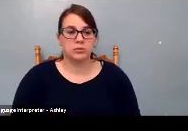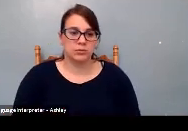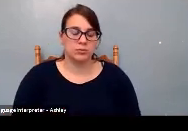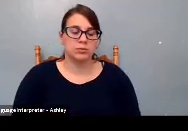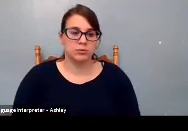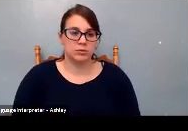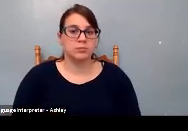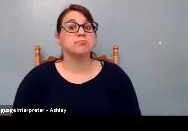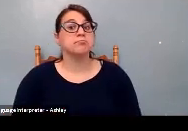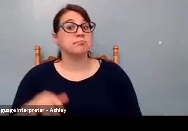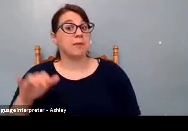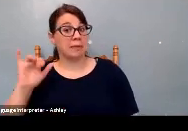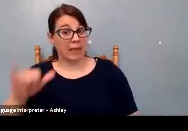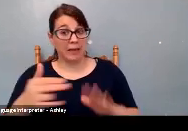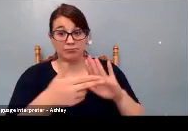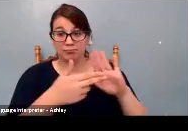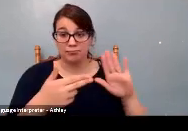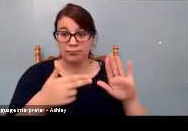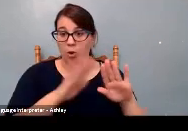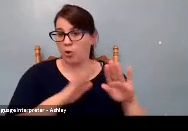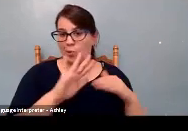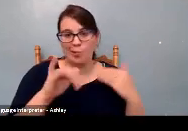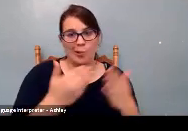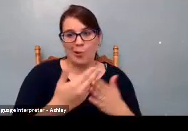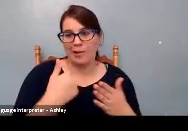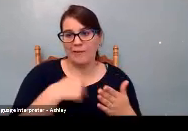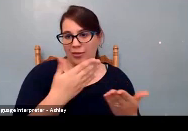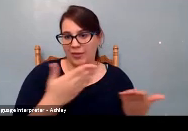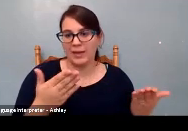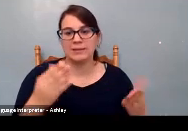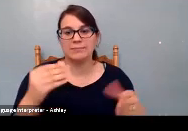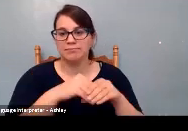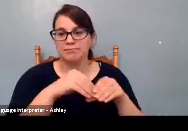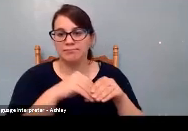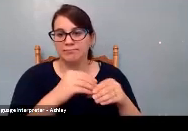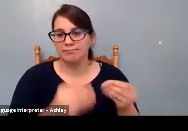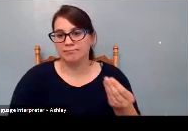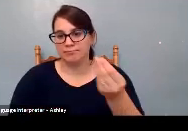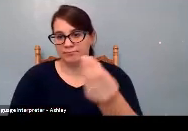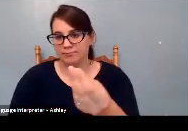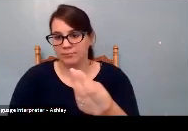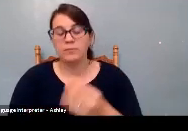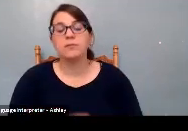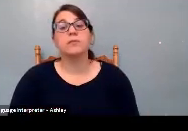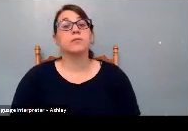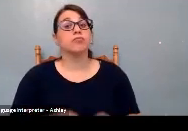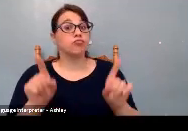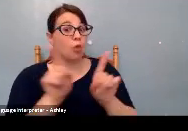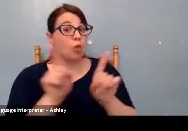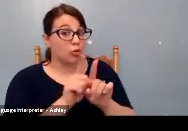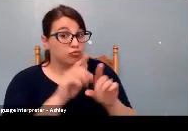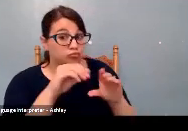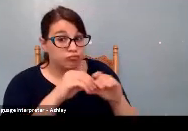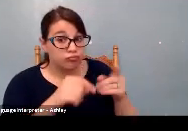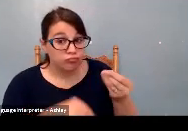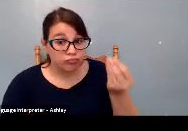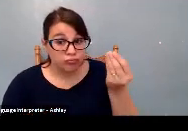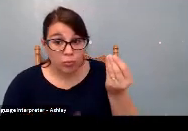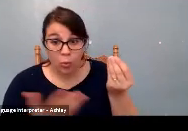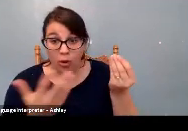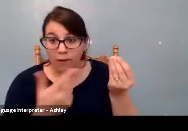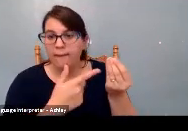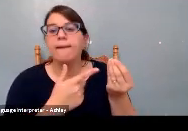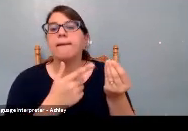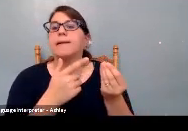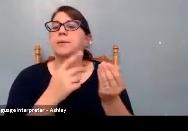and those will be included in your packet. Additionally, in your packet, you're going to receive some program information